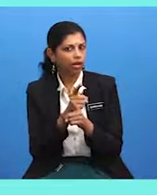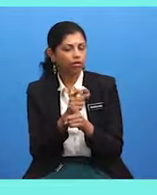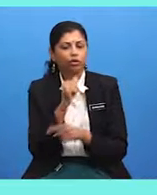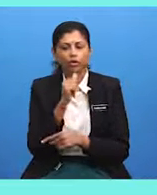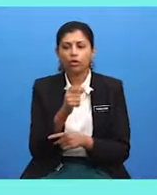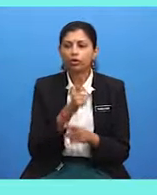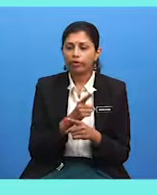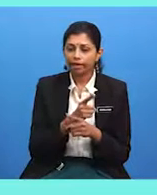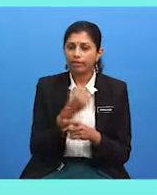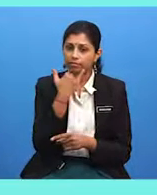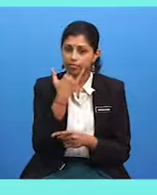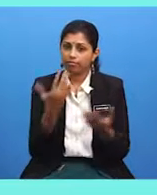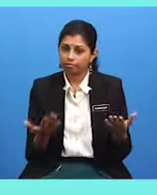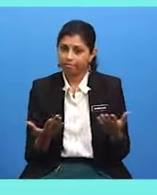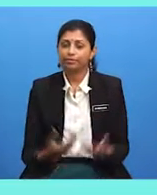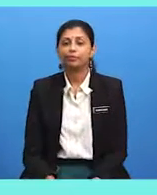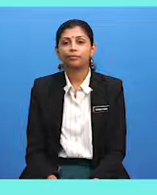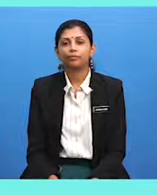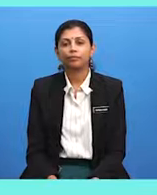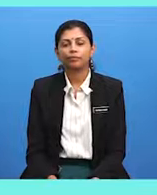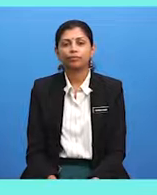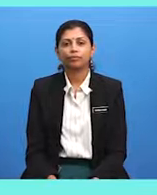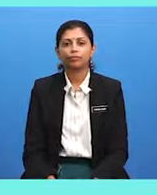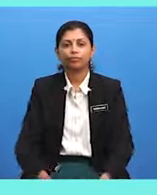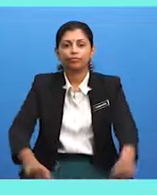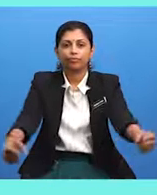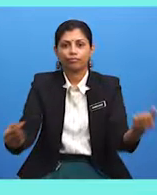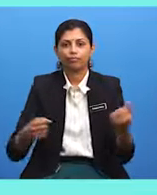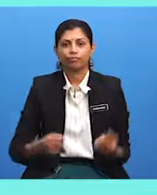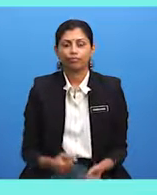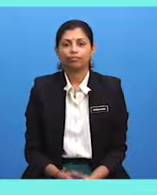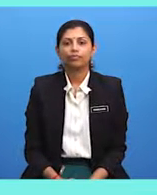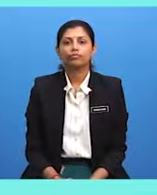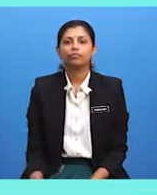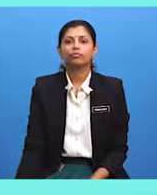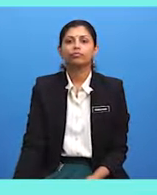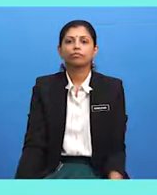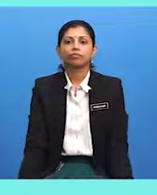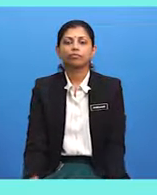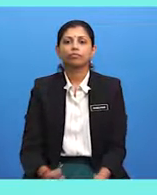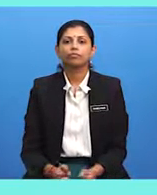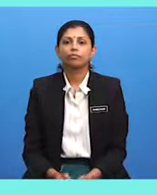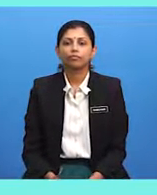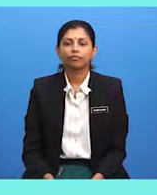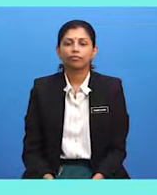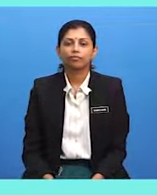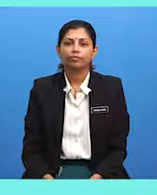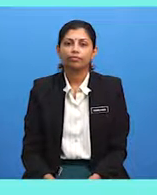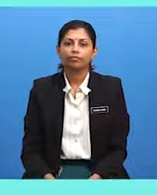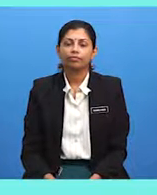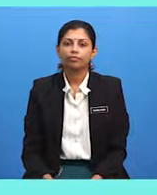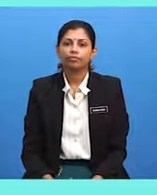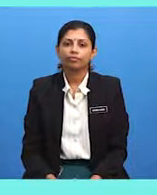piece of good news. The audio text use local voices, so you won't have to